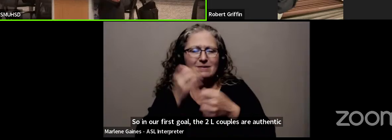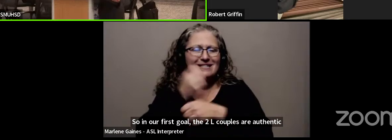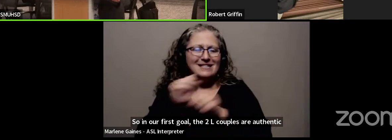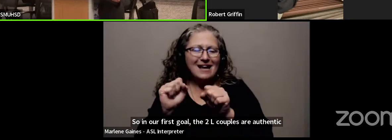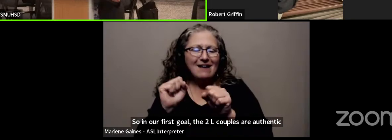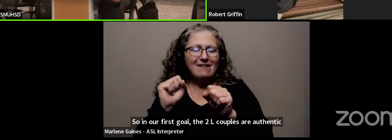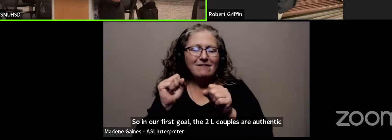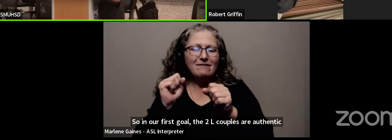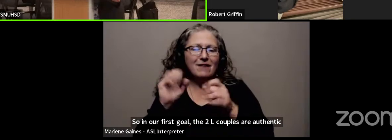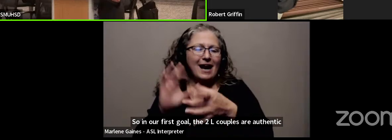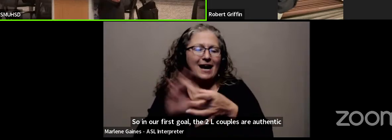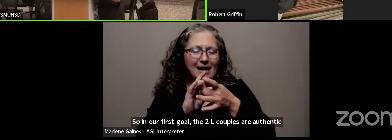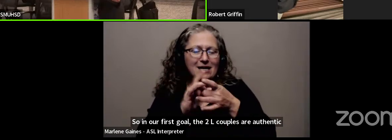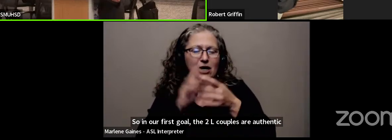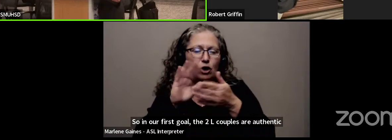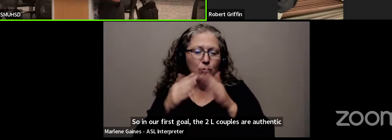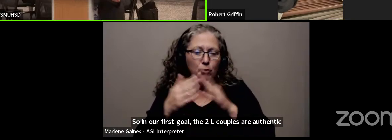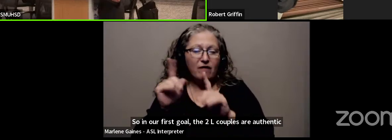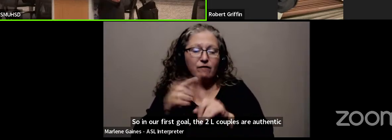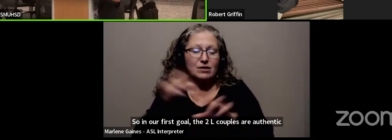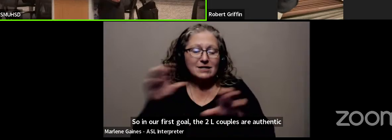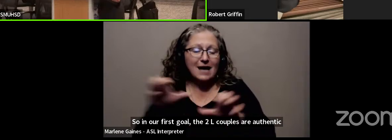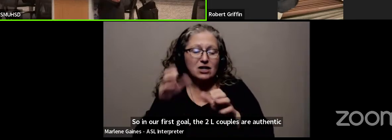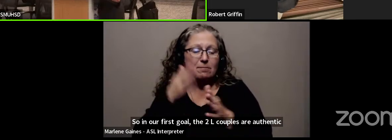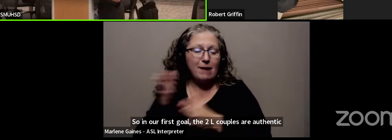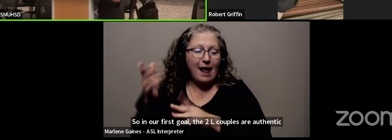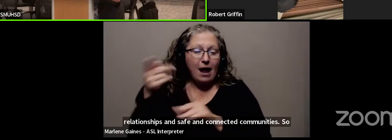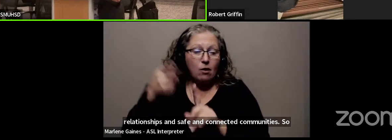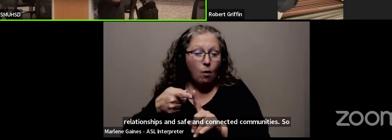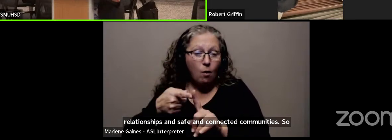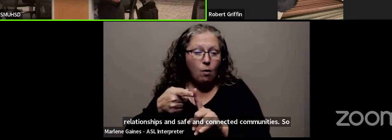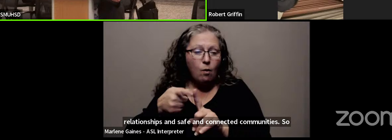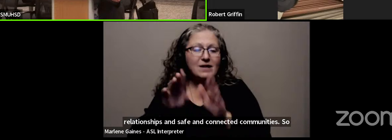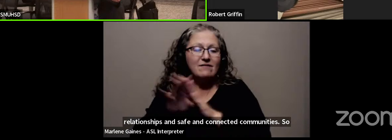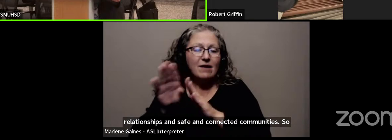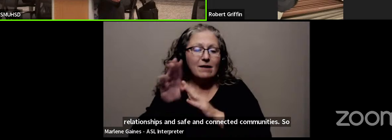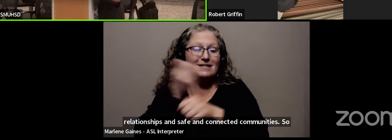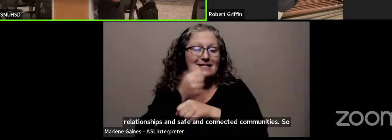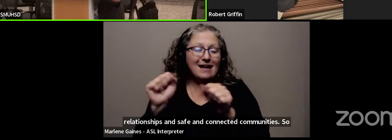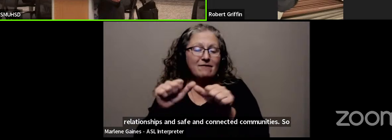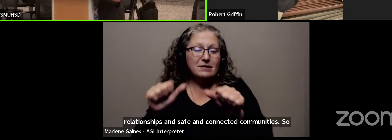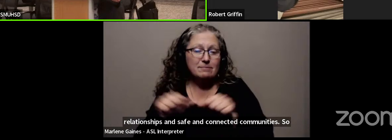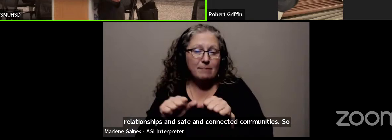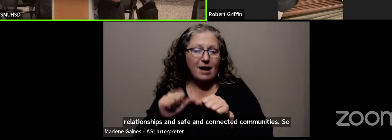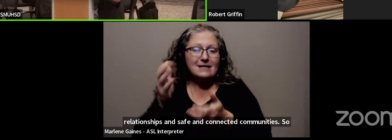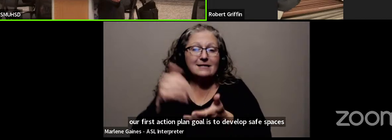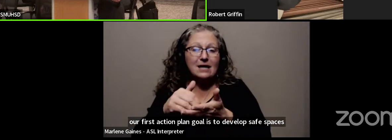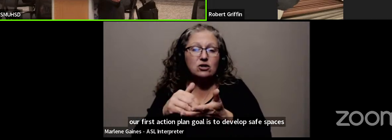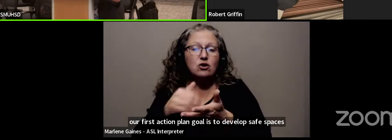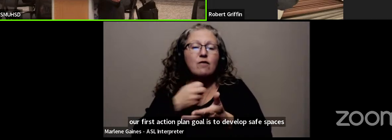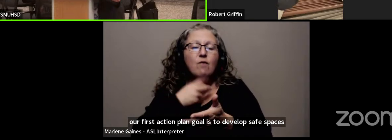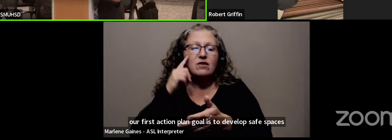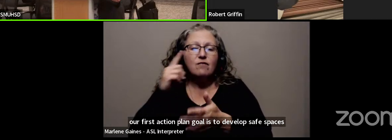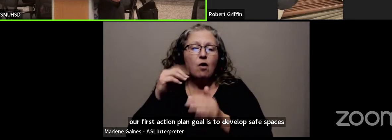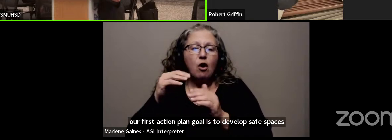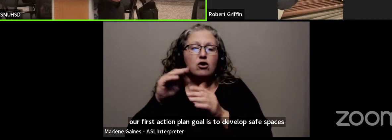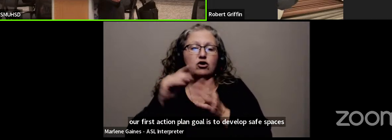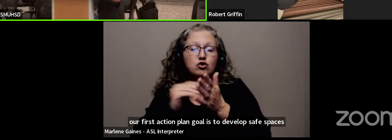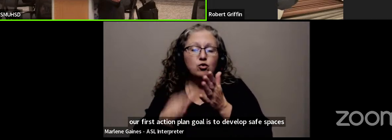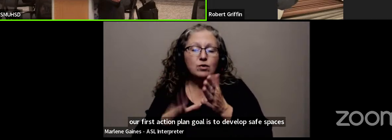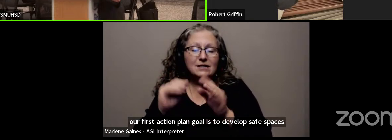communities. So our first action plan goal is to develop safe spaces that center the voices of marginalized students and